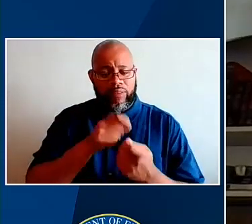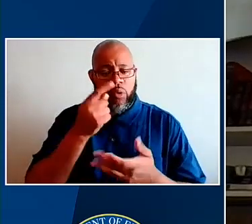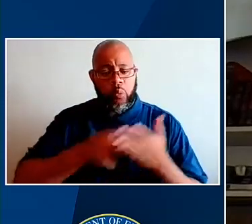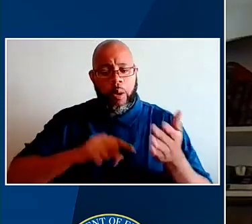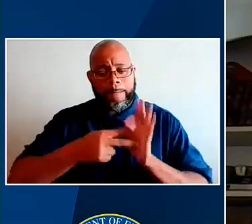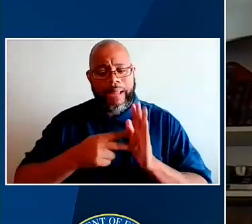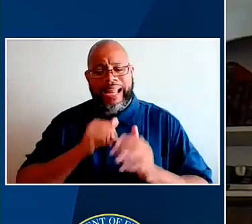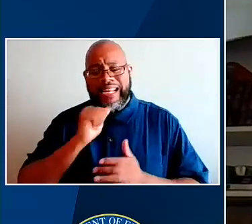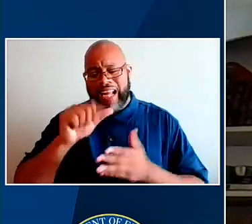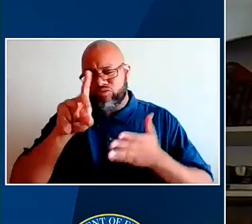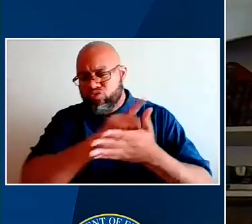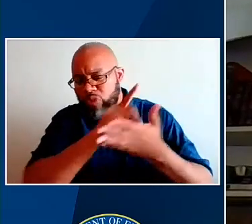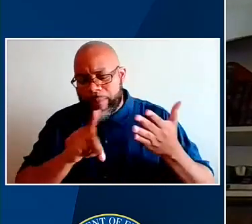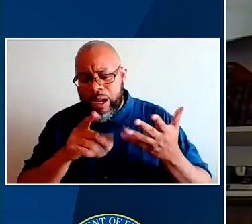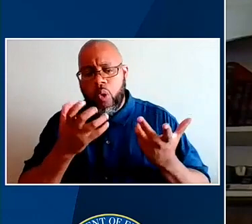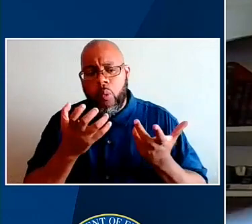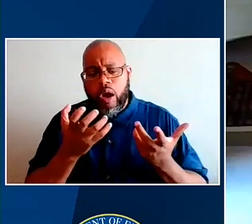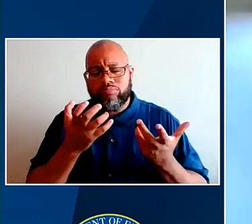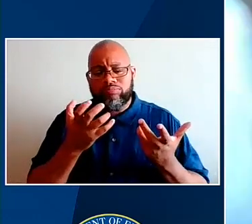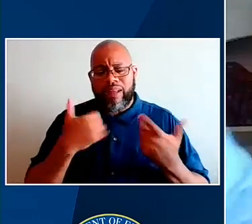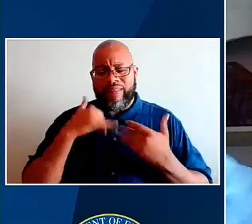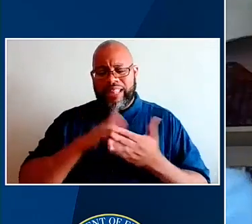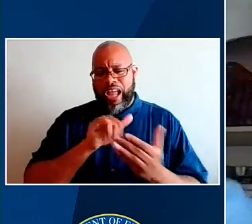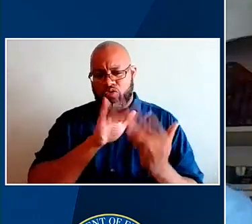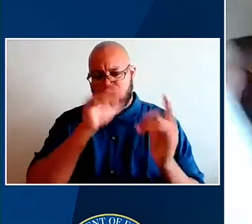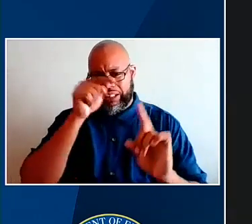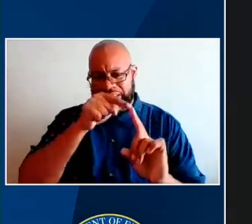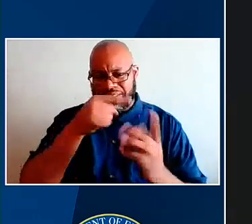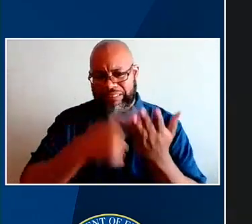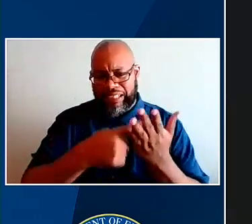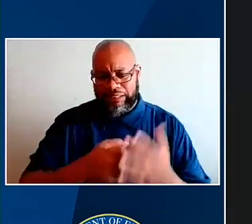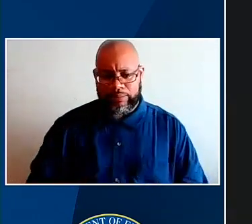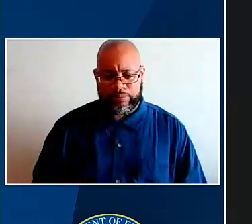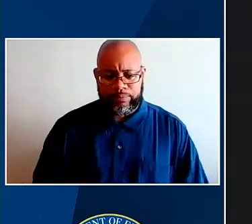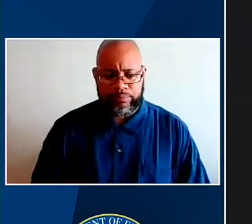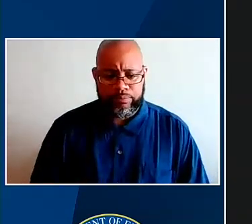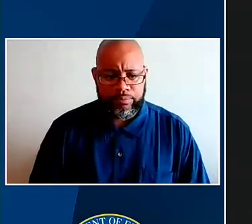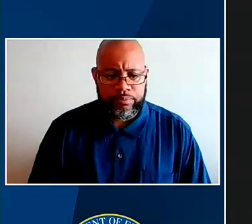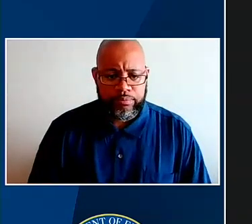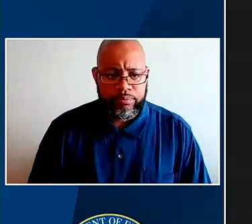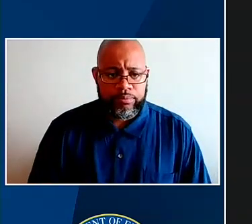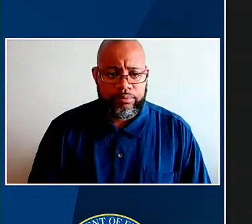not discriminating, we'd like to have that addressed, if you would be so kind.